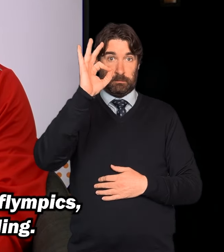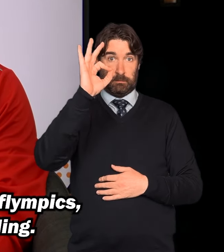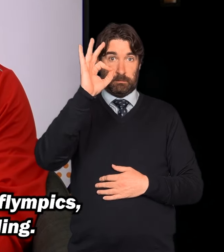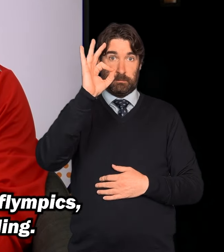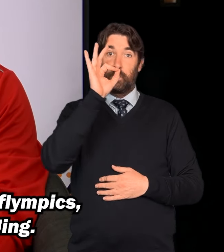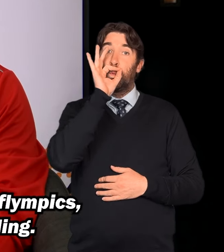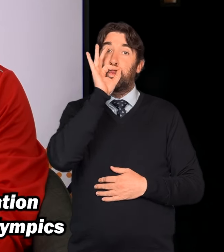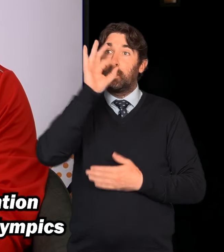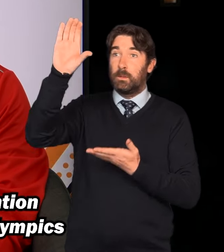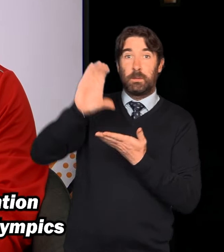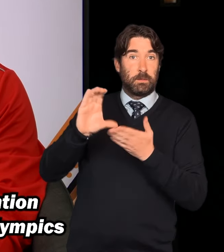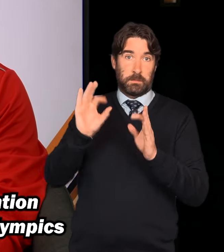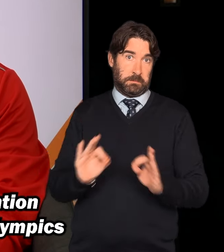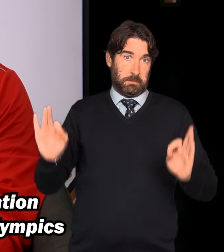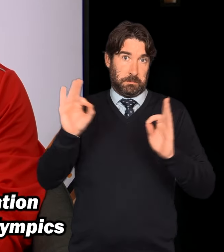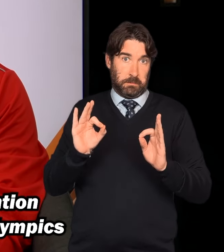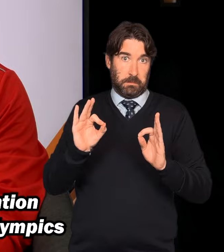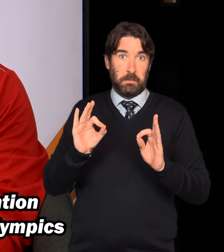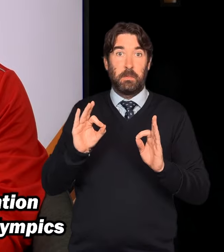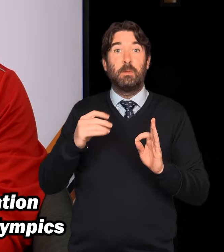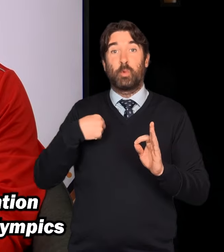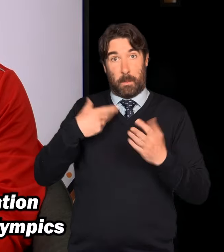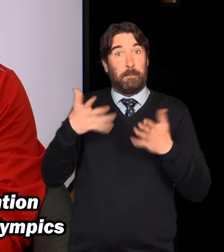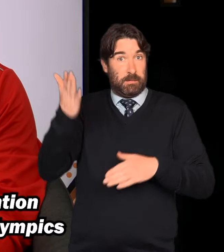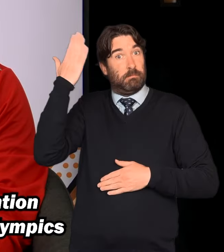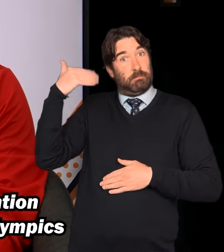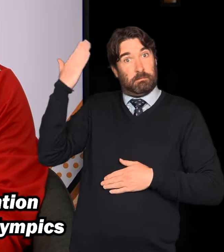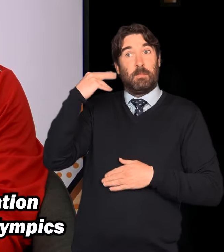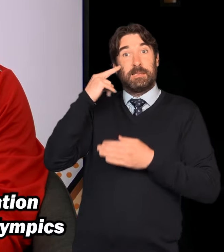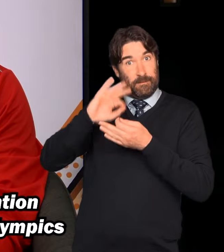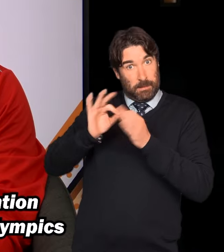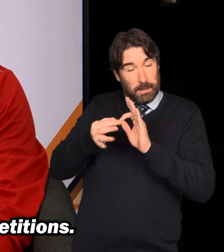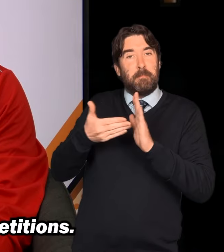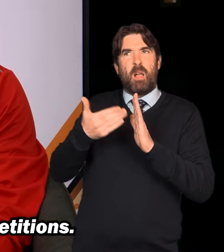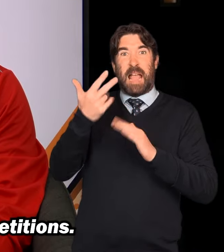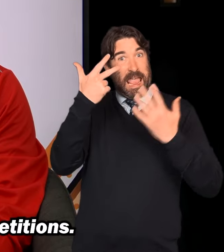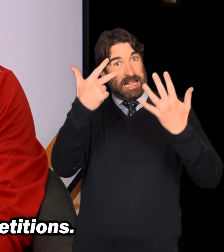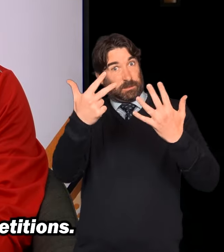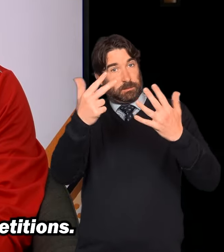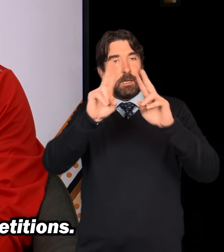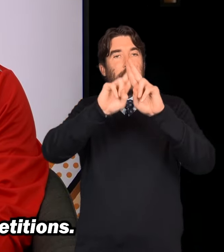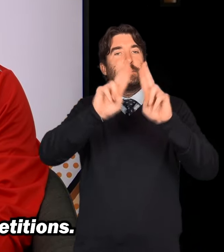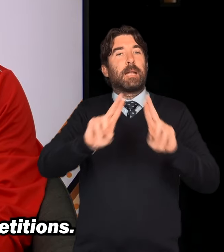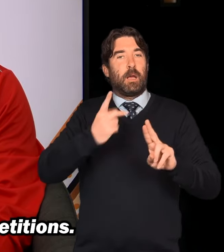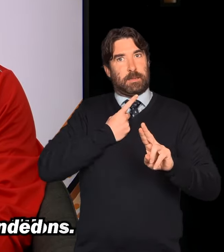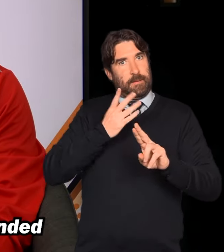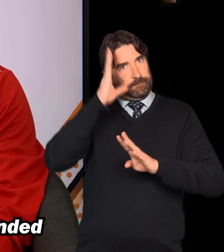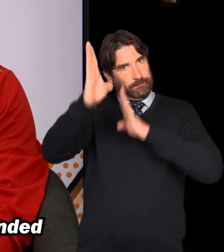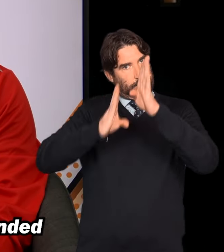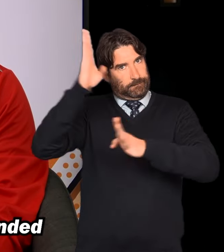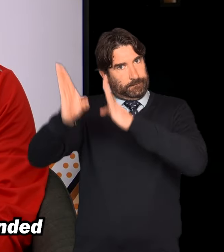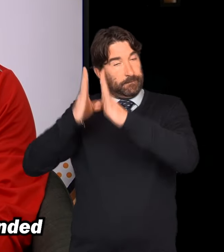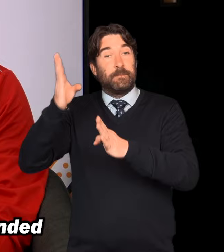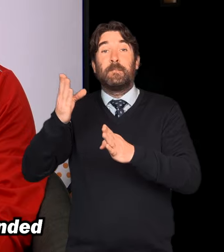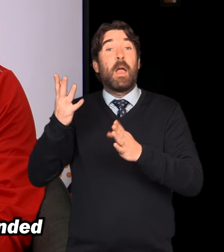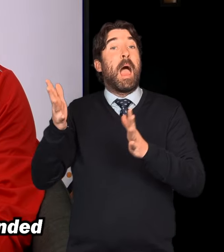get absolutely no funding. So I've been, as you've mentioned, I've been to a previous Deaflympics plus 8 international competitions, and